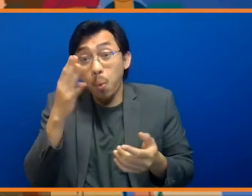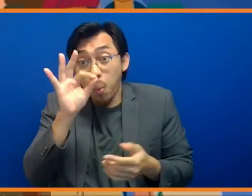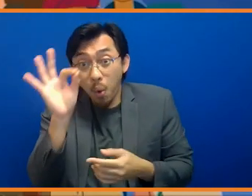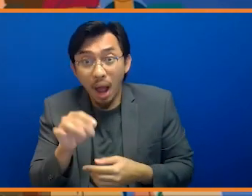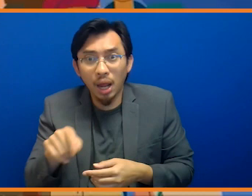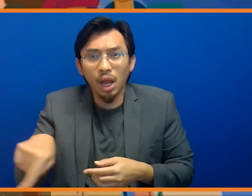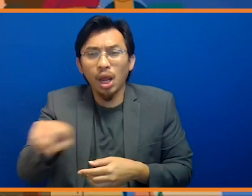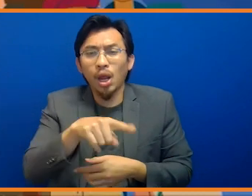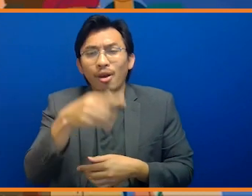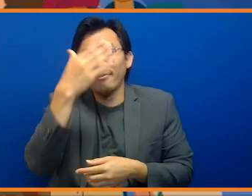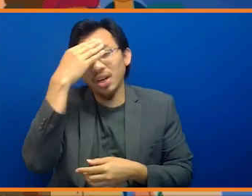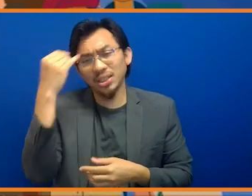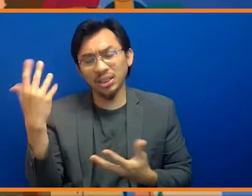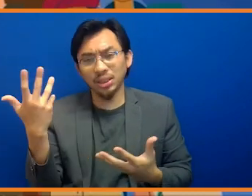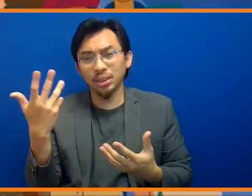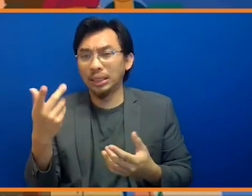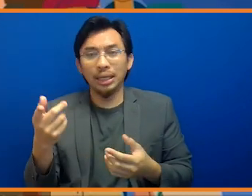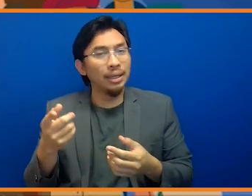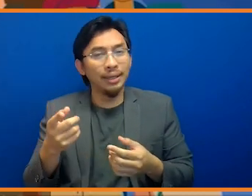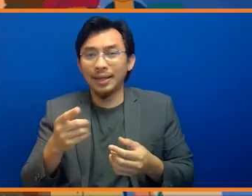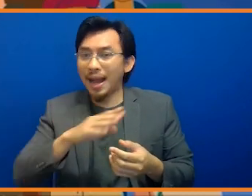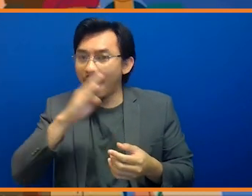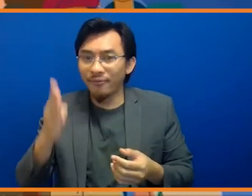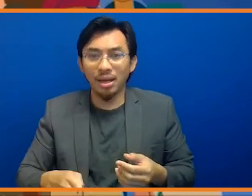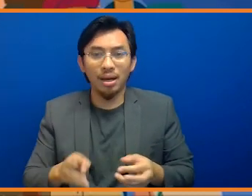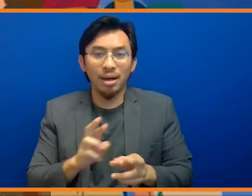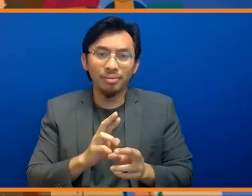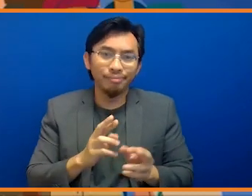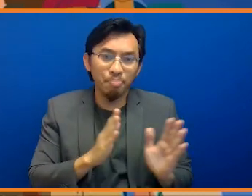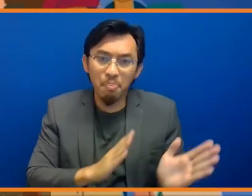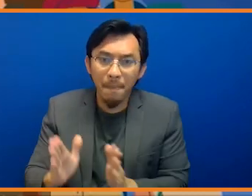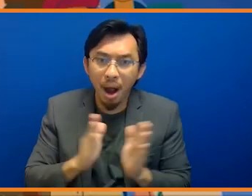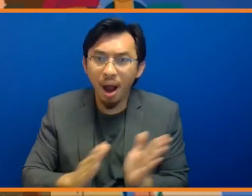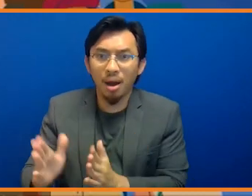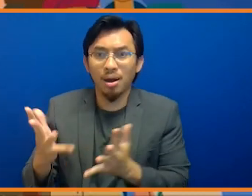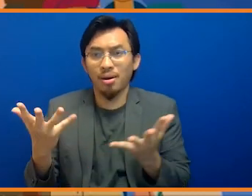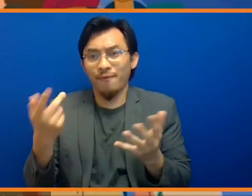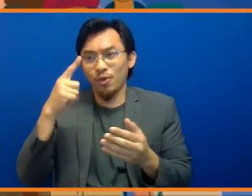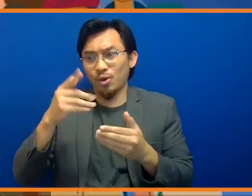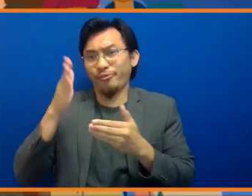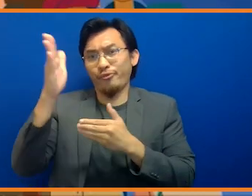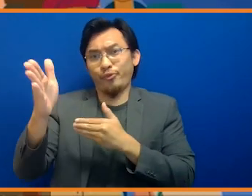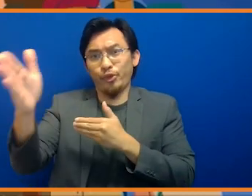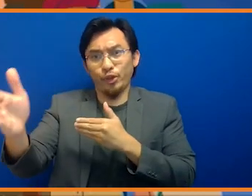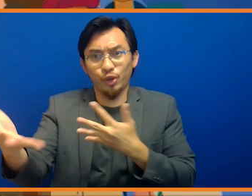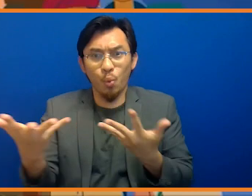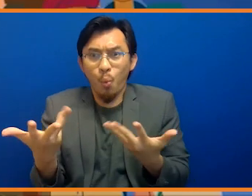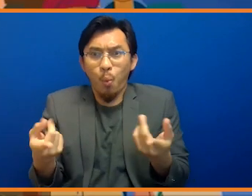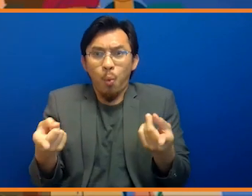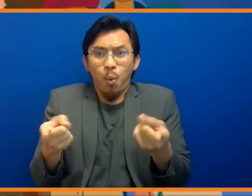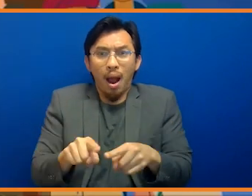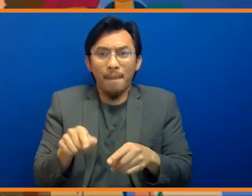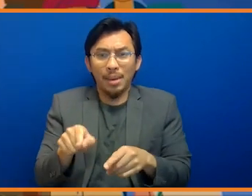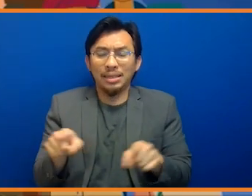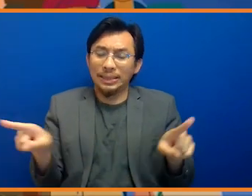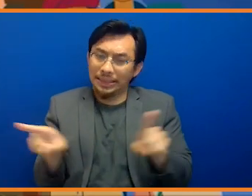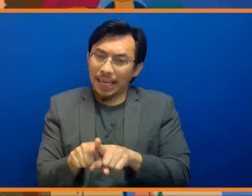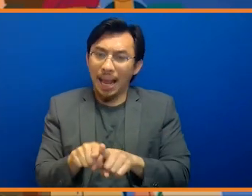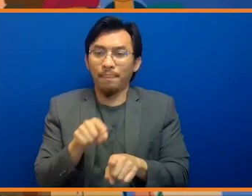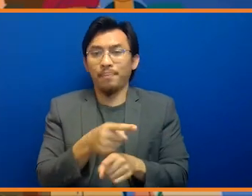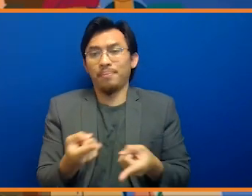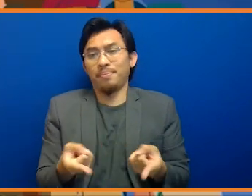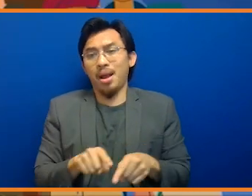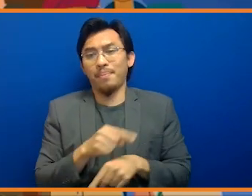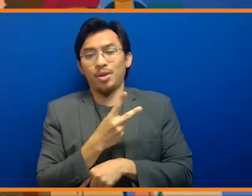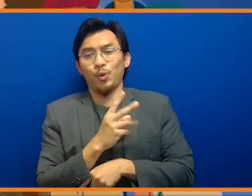you never prepare about that. So we don't want our next generation, yeah. Also